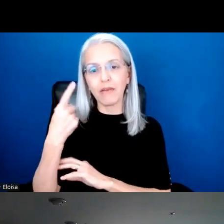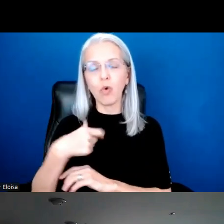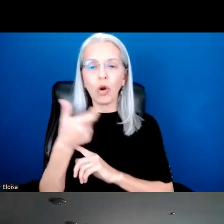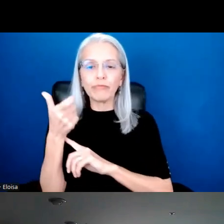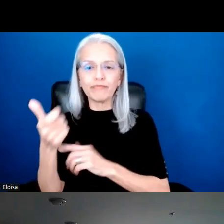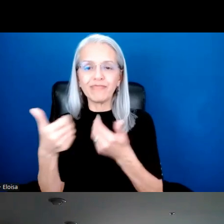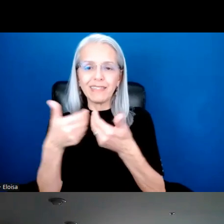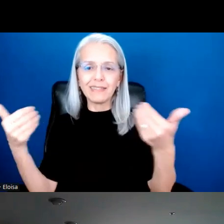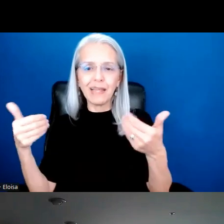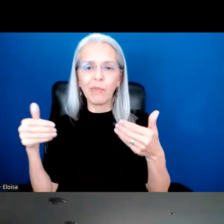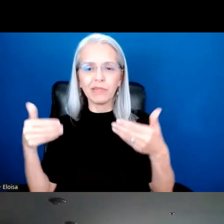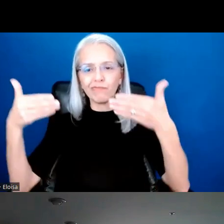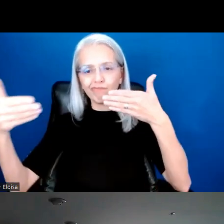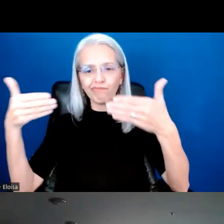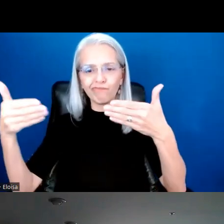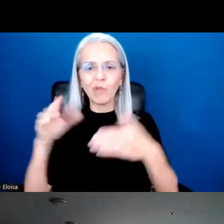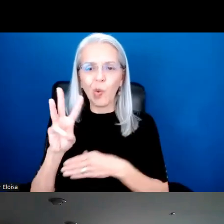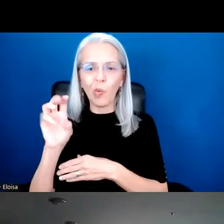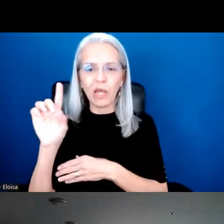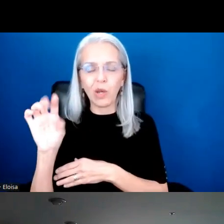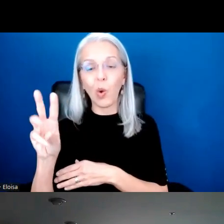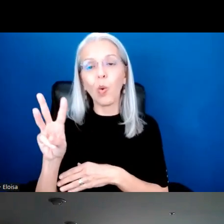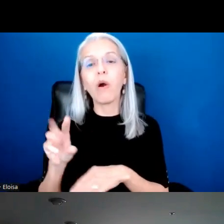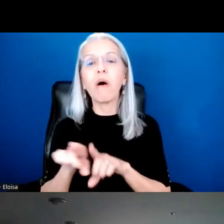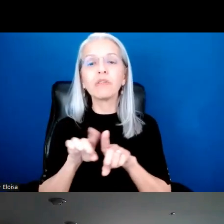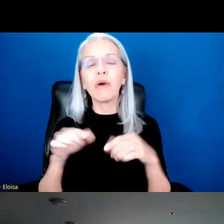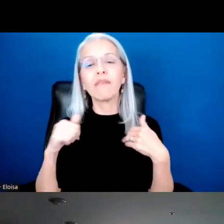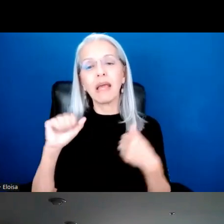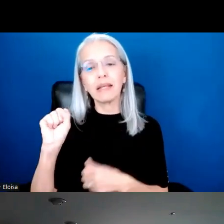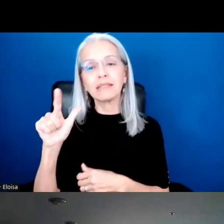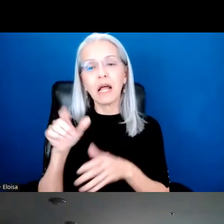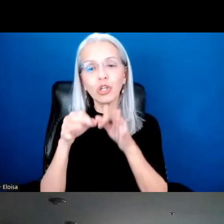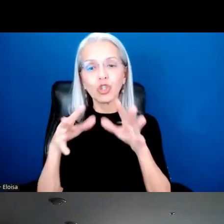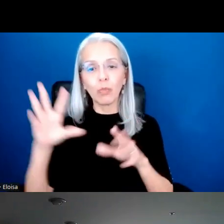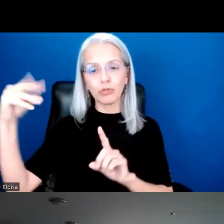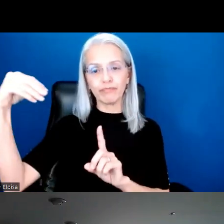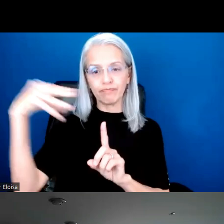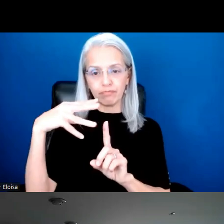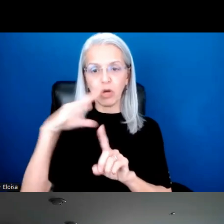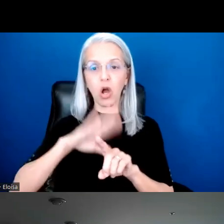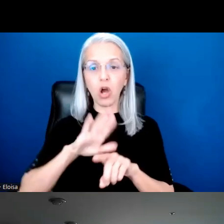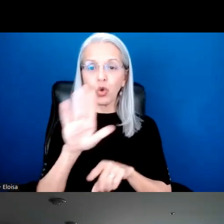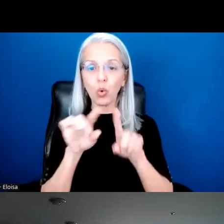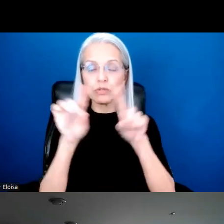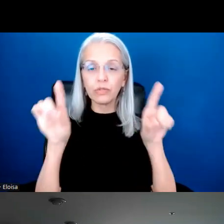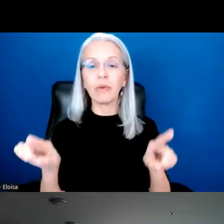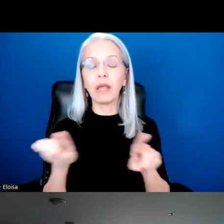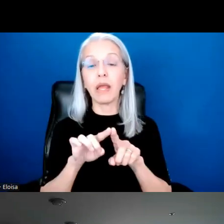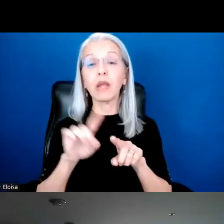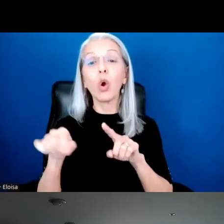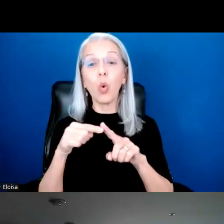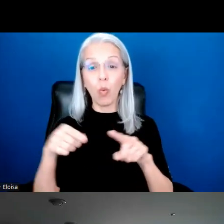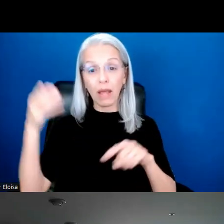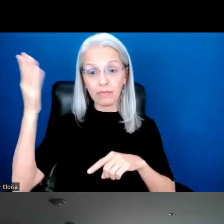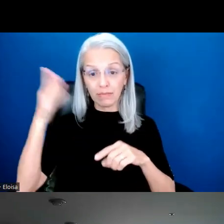separate window. We also have an ASL interpreter who is spotlit on your screen. When the presentation